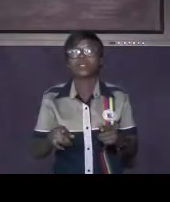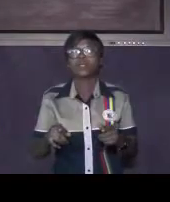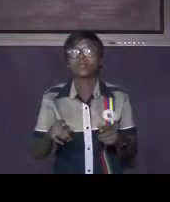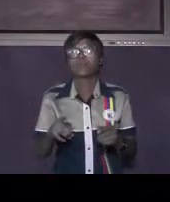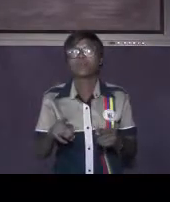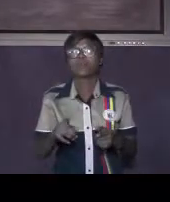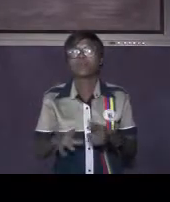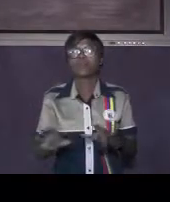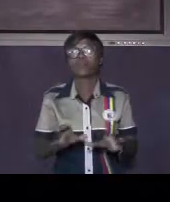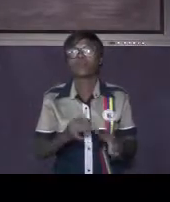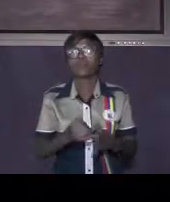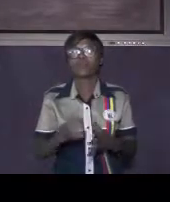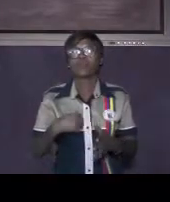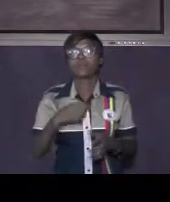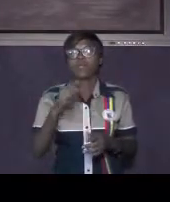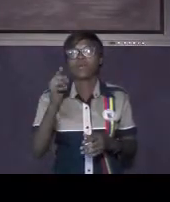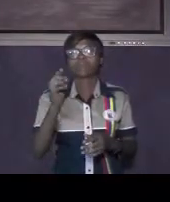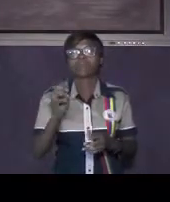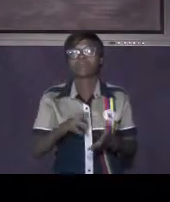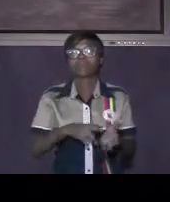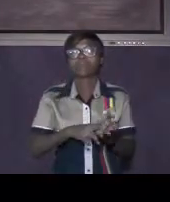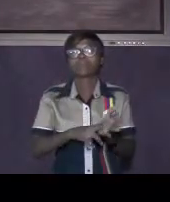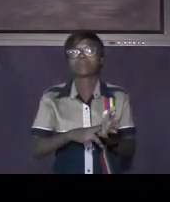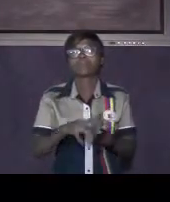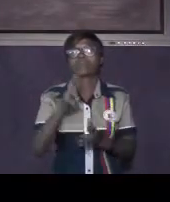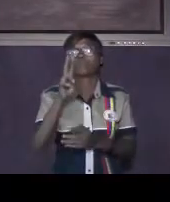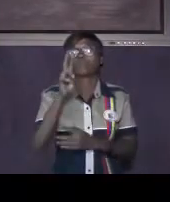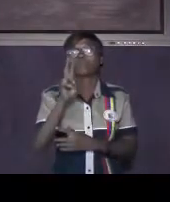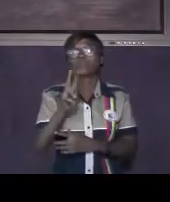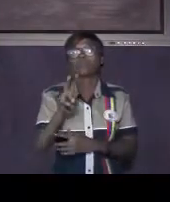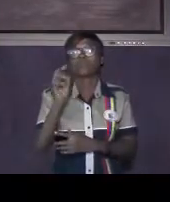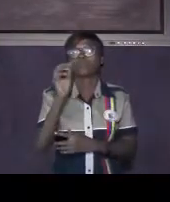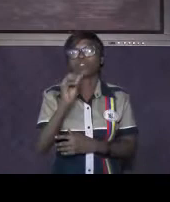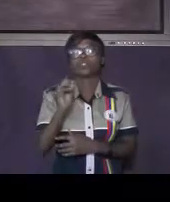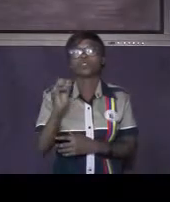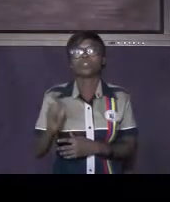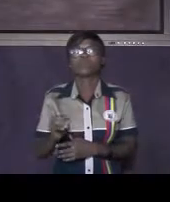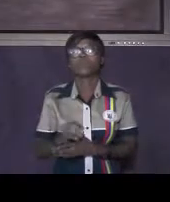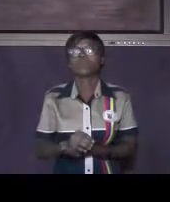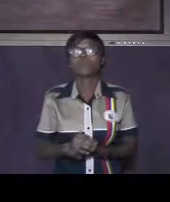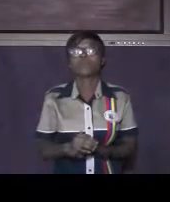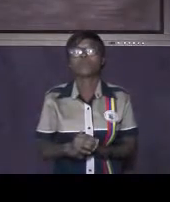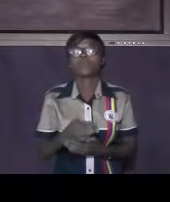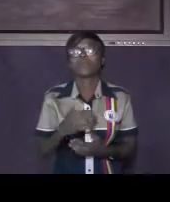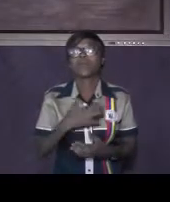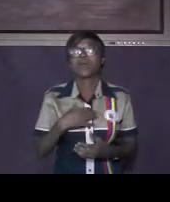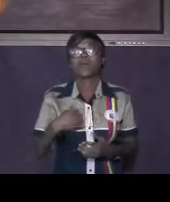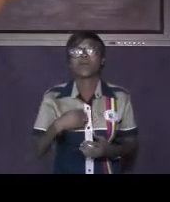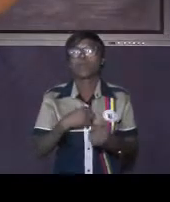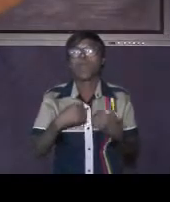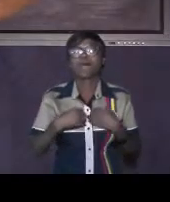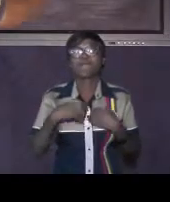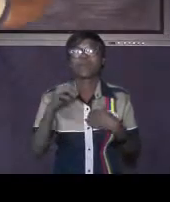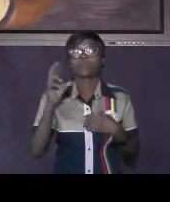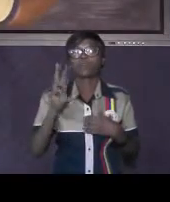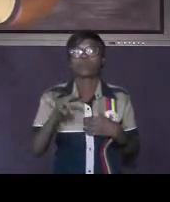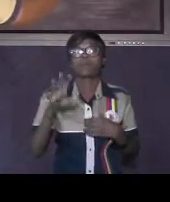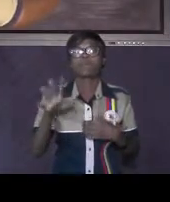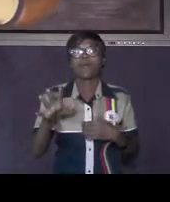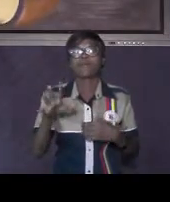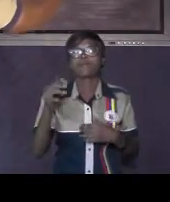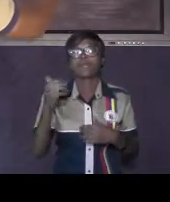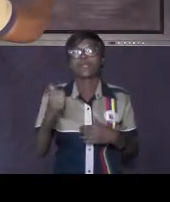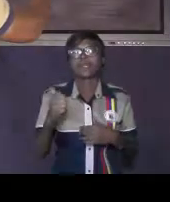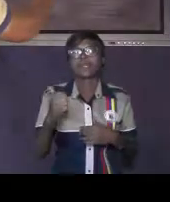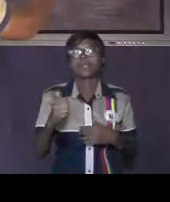over 100. Now we can cancel 25, 0 can cancel 0, and we have 25 tenths,